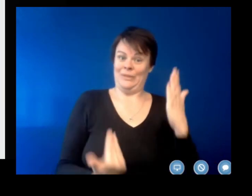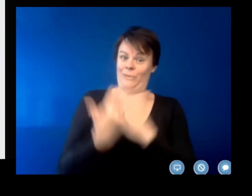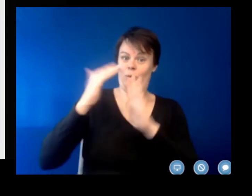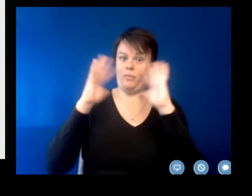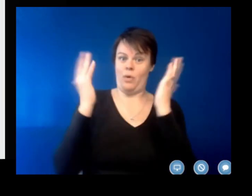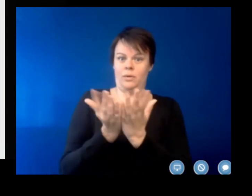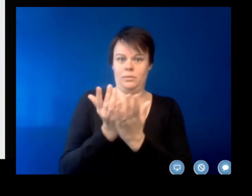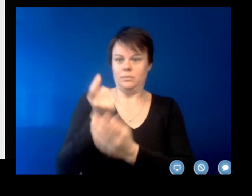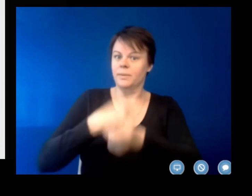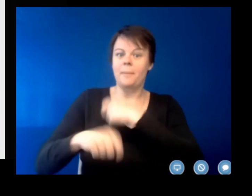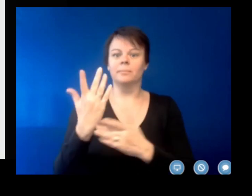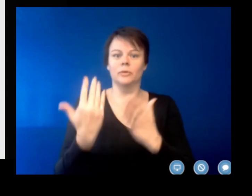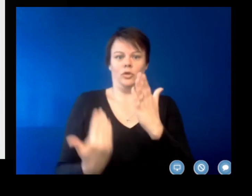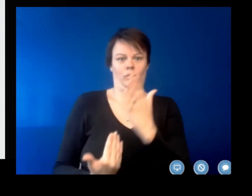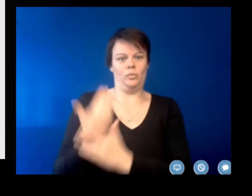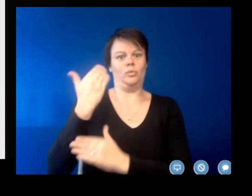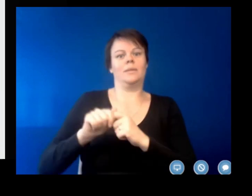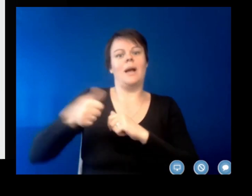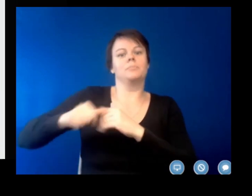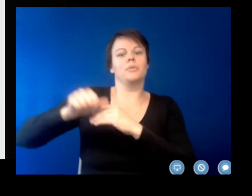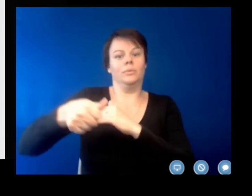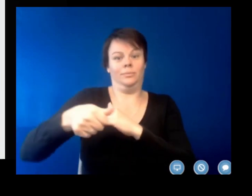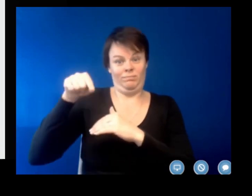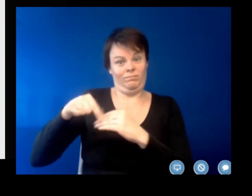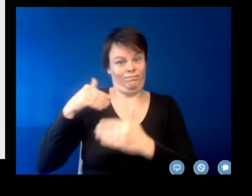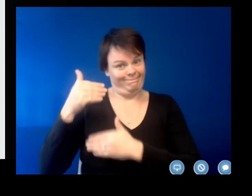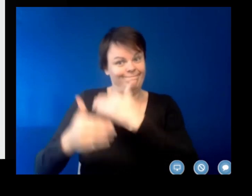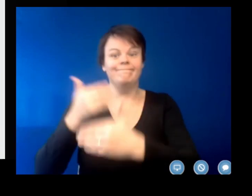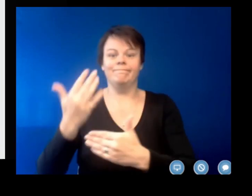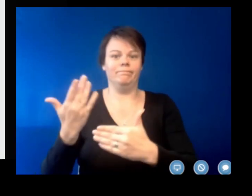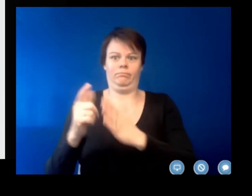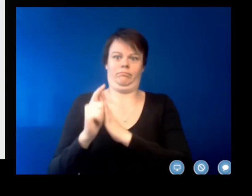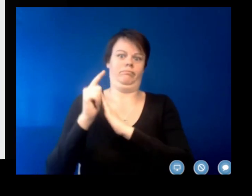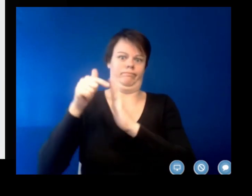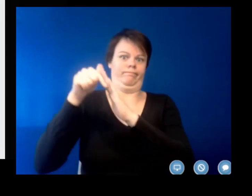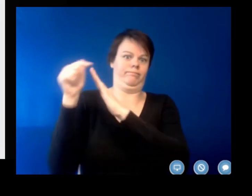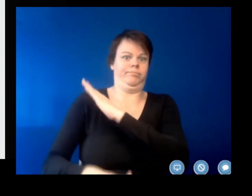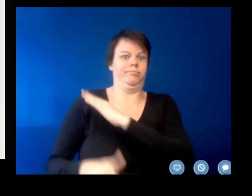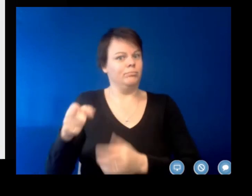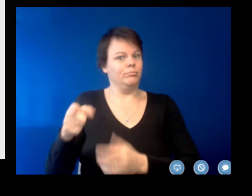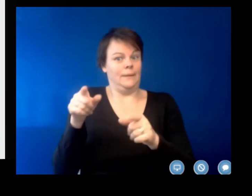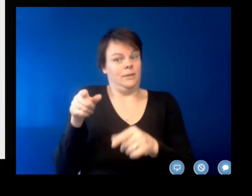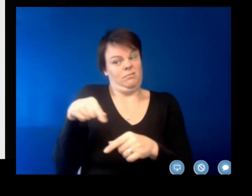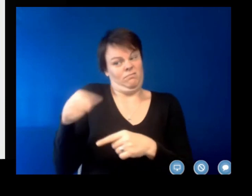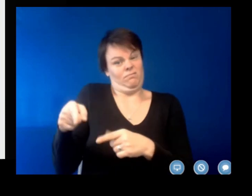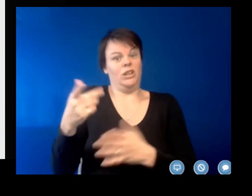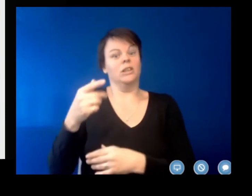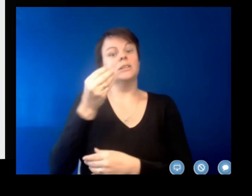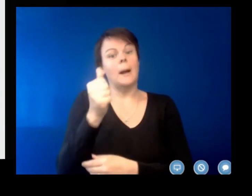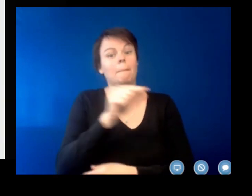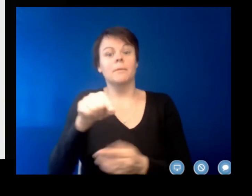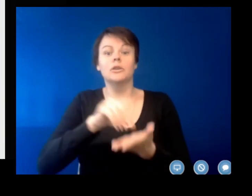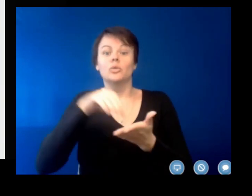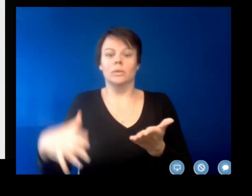You demand, you're discussing. So they experience differences, and we have hundreds of these descriptions where